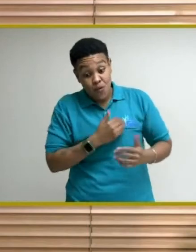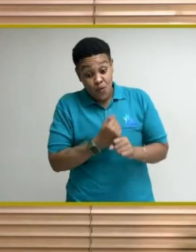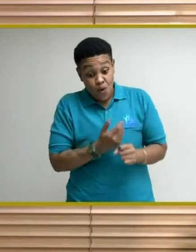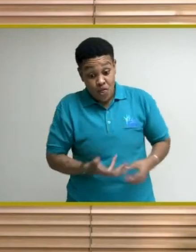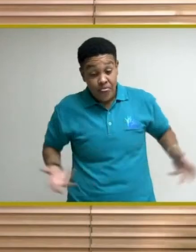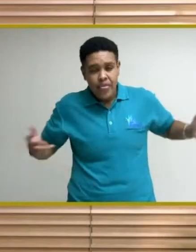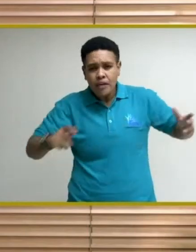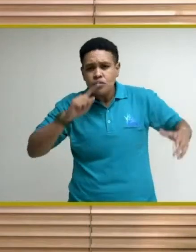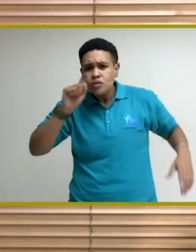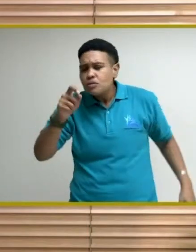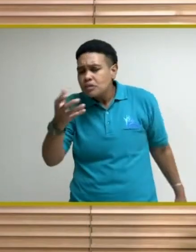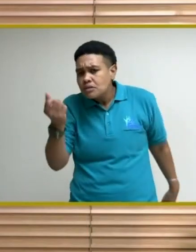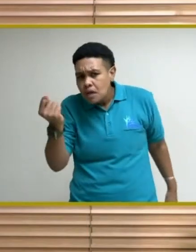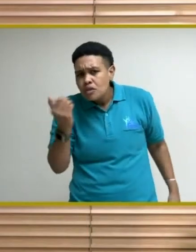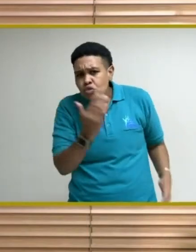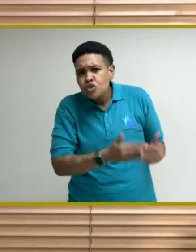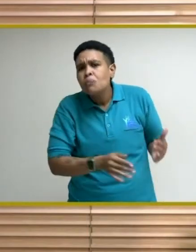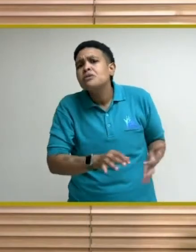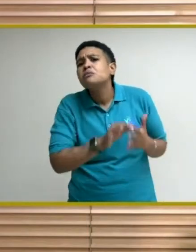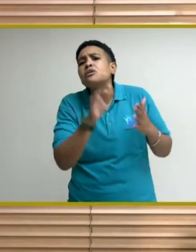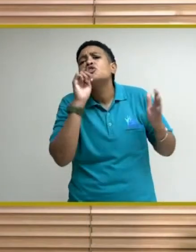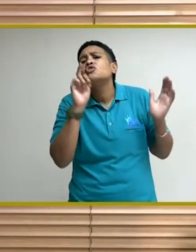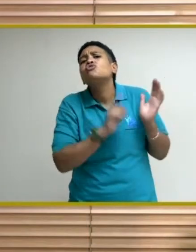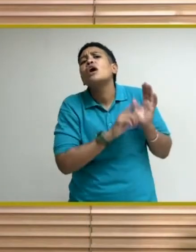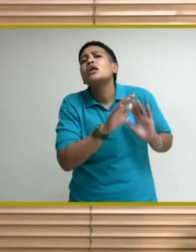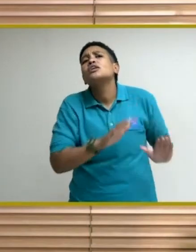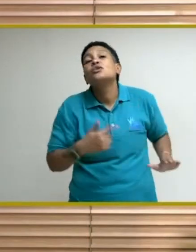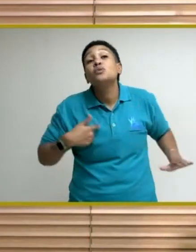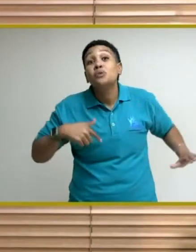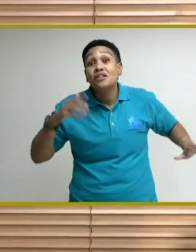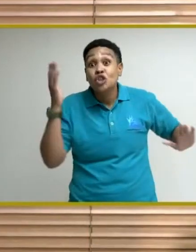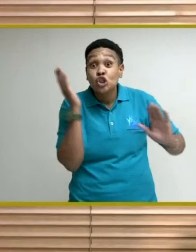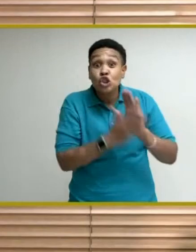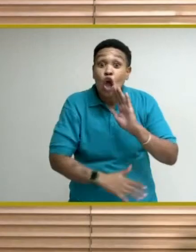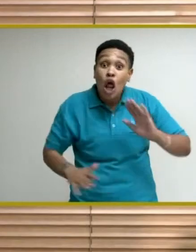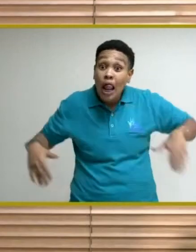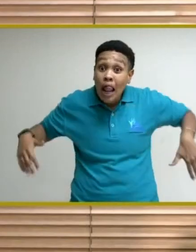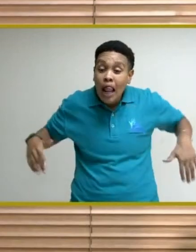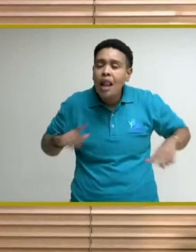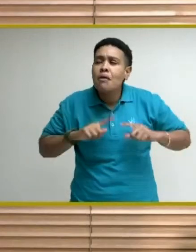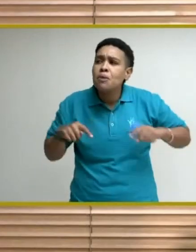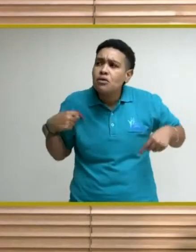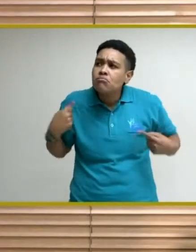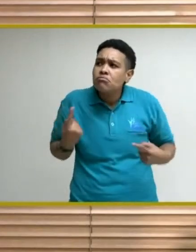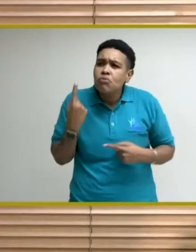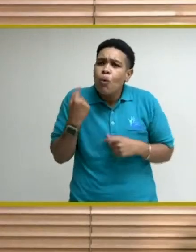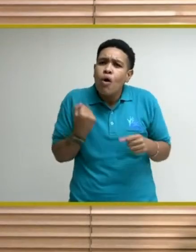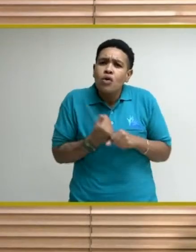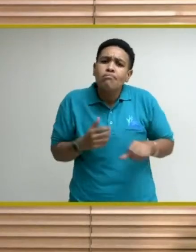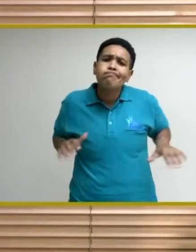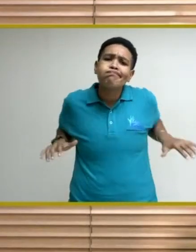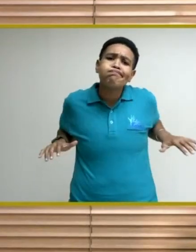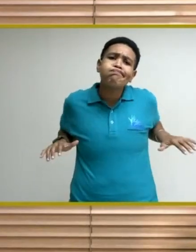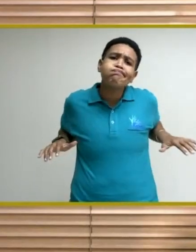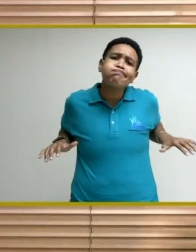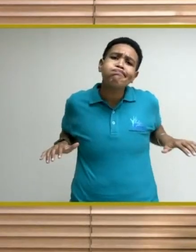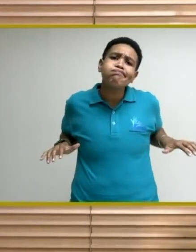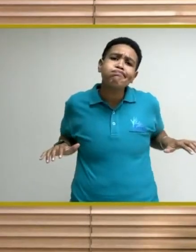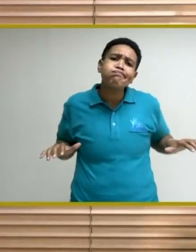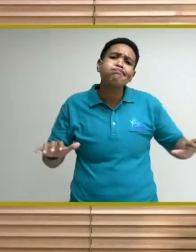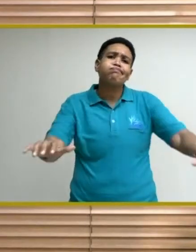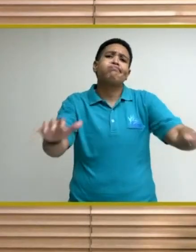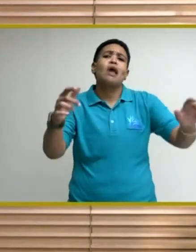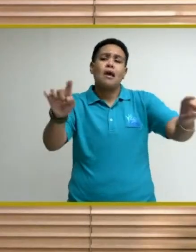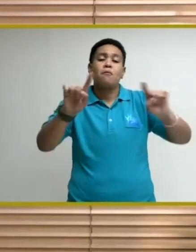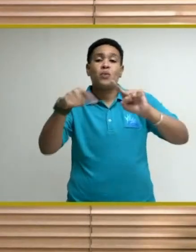workers deserve some special recognition. We're not out of the woods, but over the last year, they have really gone beyond the call of duty. And when